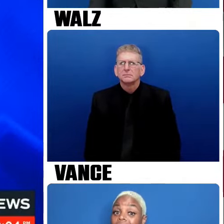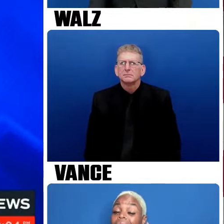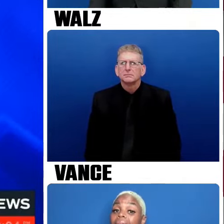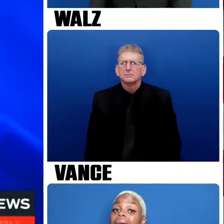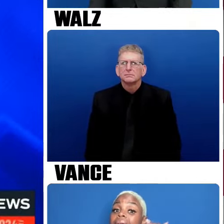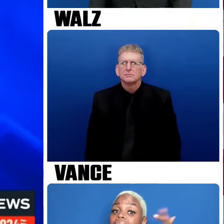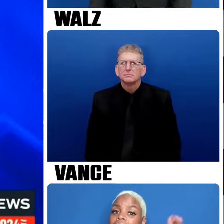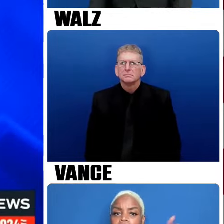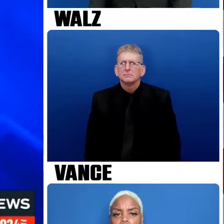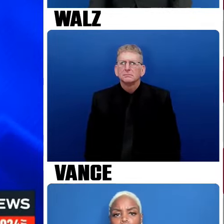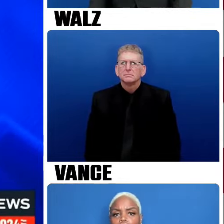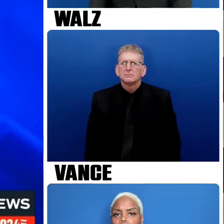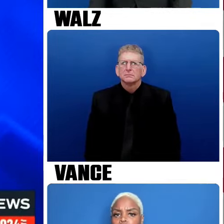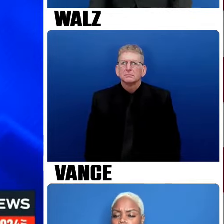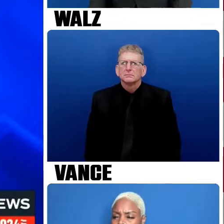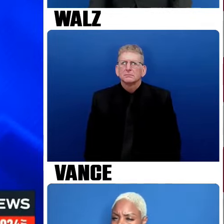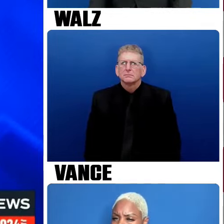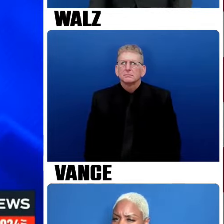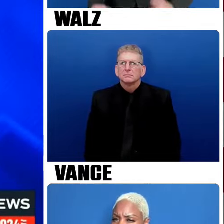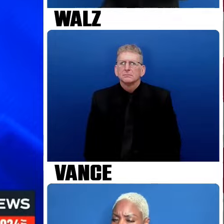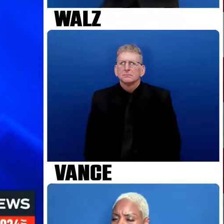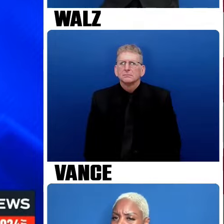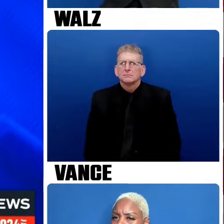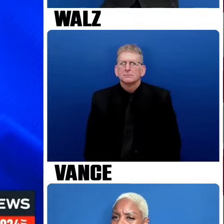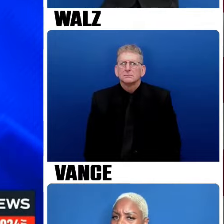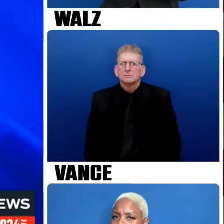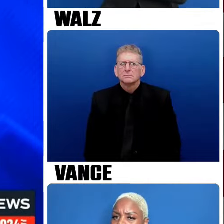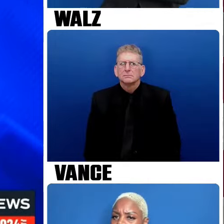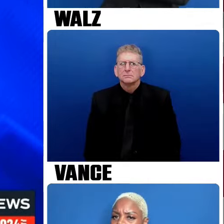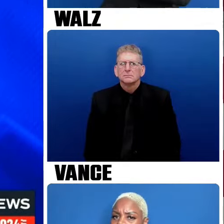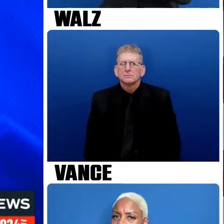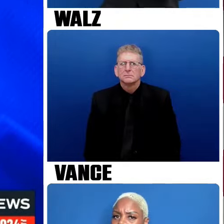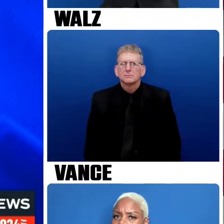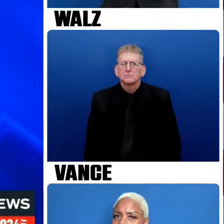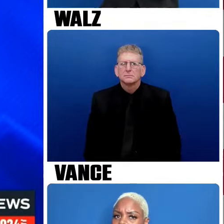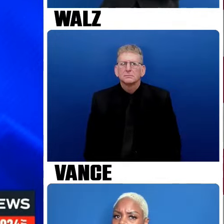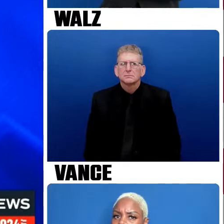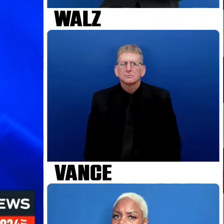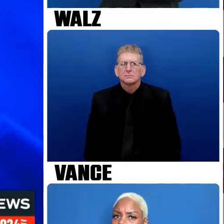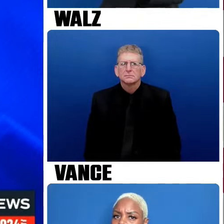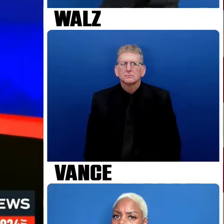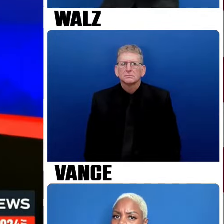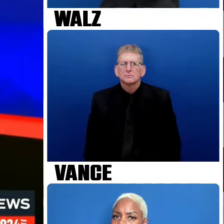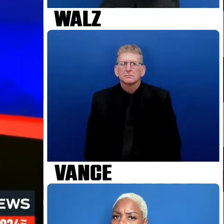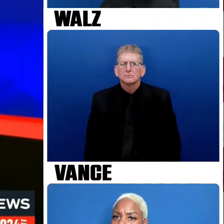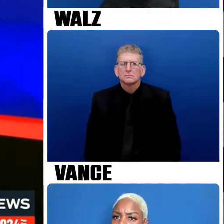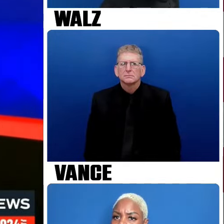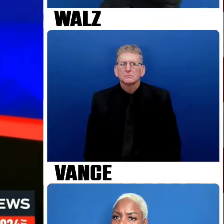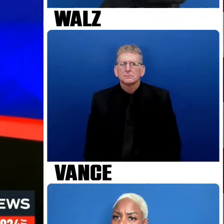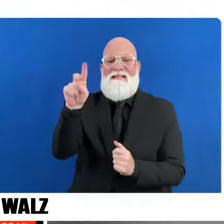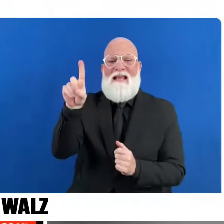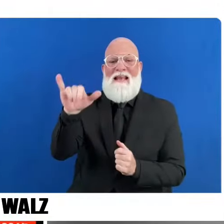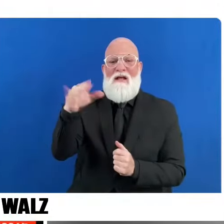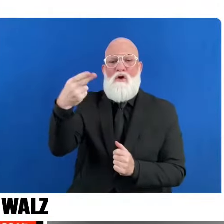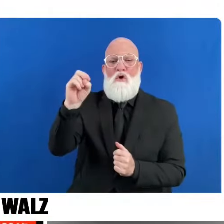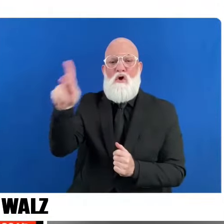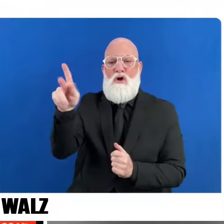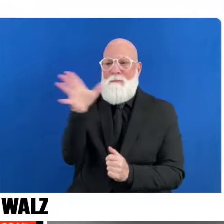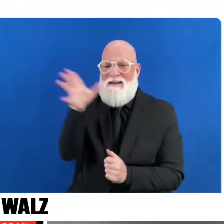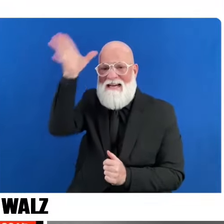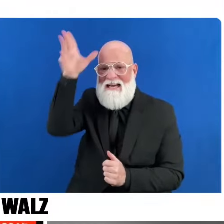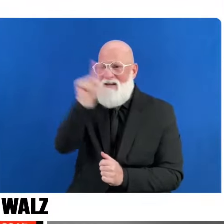shooters. I've seen it. Look, the NRA, I was the NRA guy for a long time. They used to teach gun safety. I'm of an age where my shotgun was in my car so I could